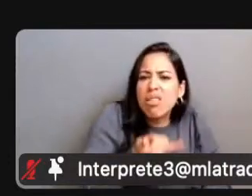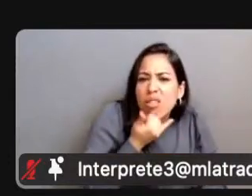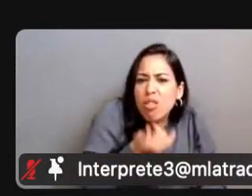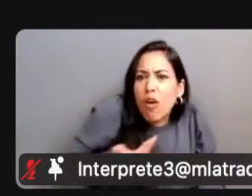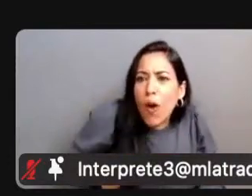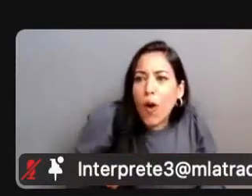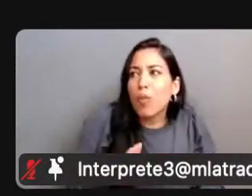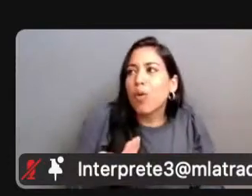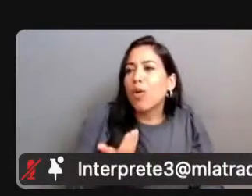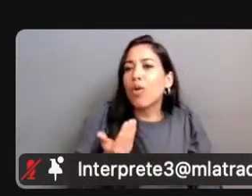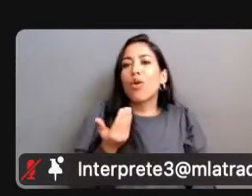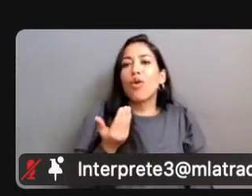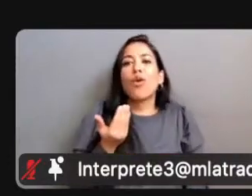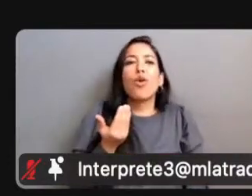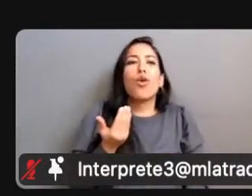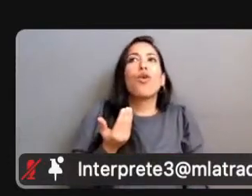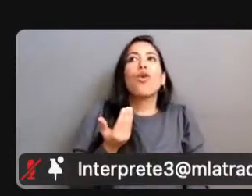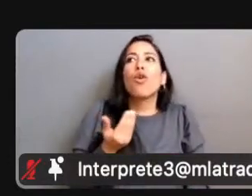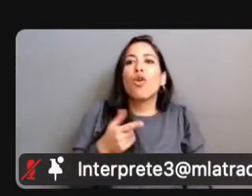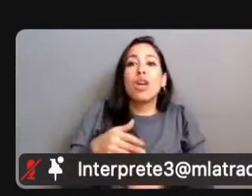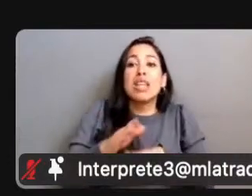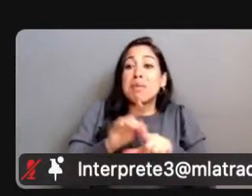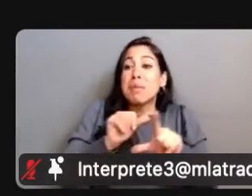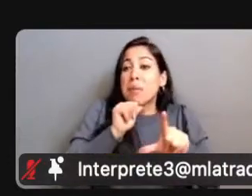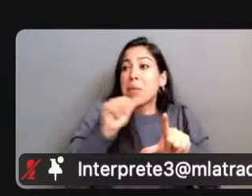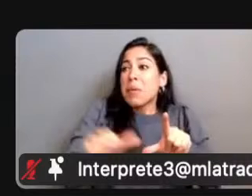which way